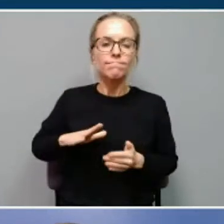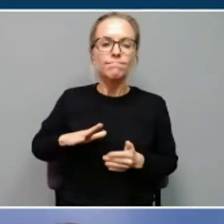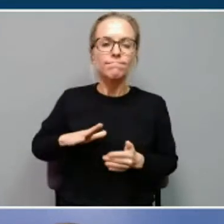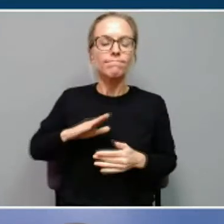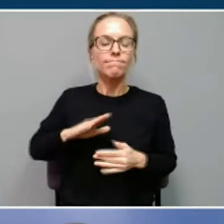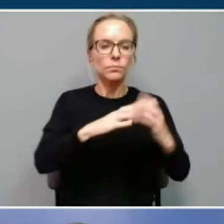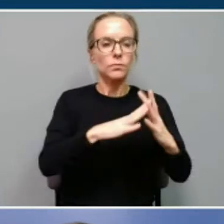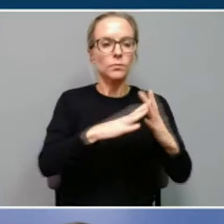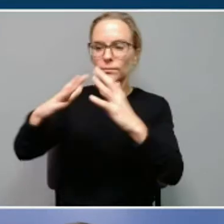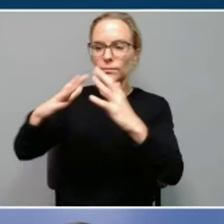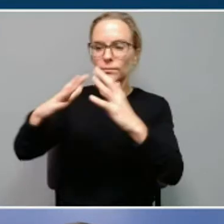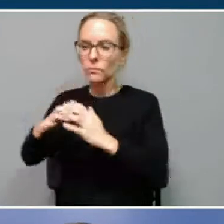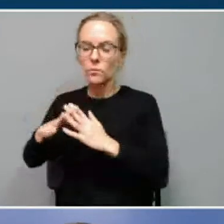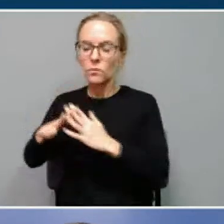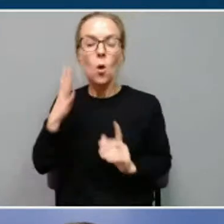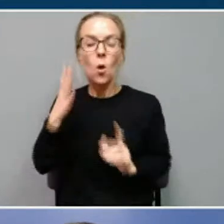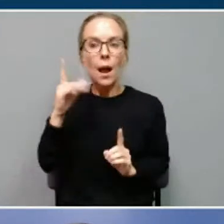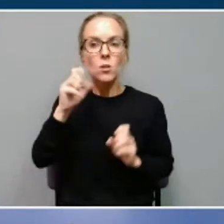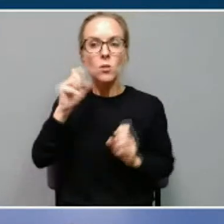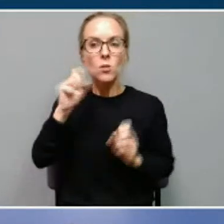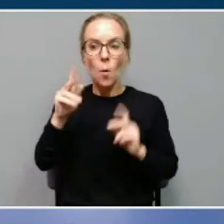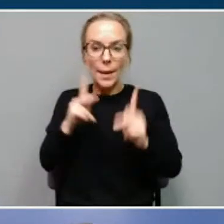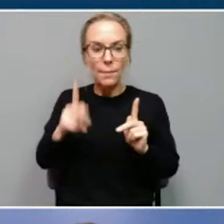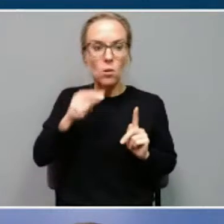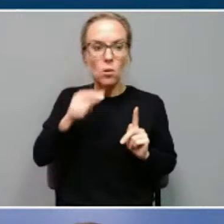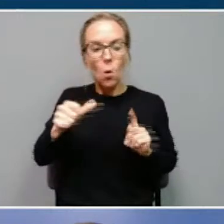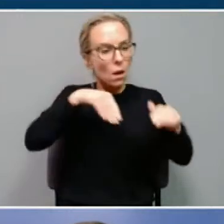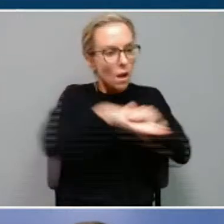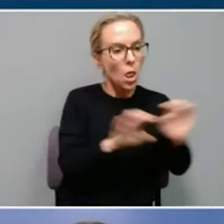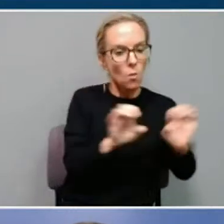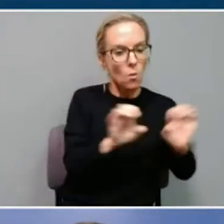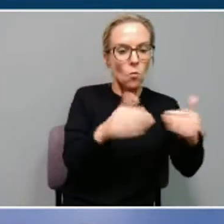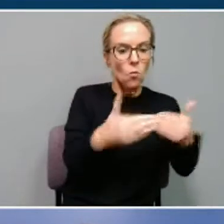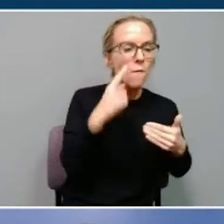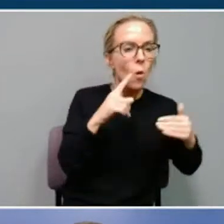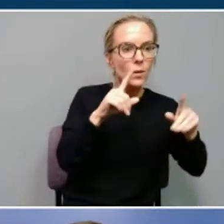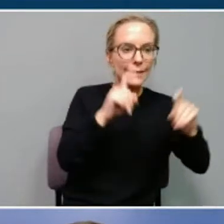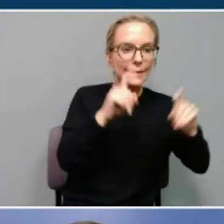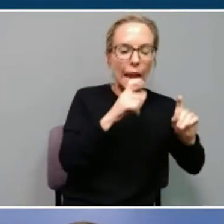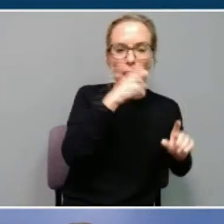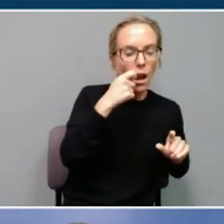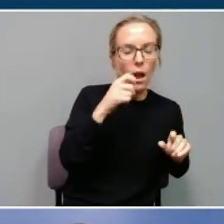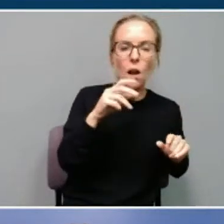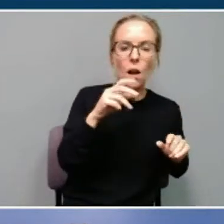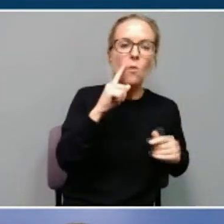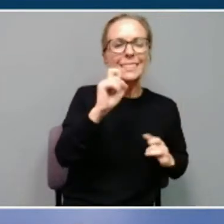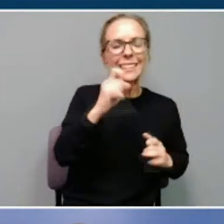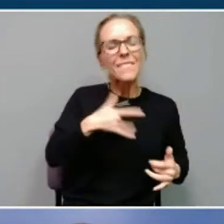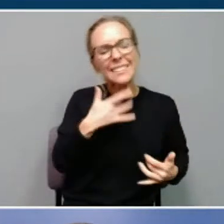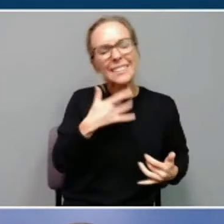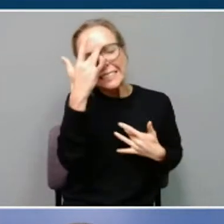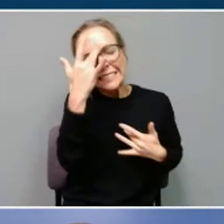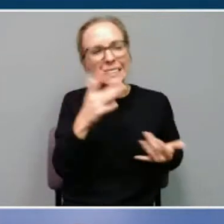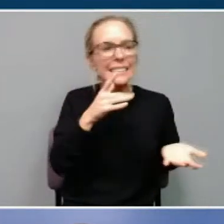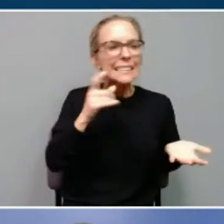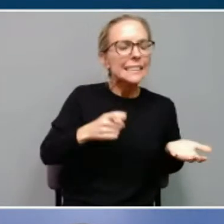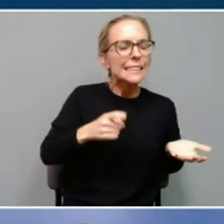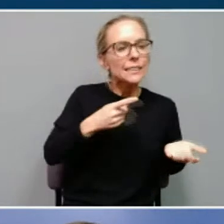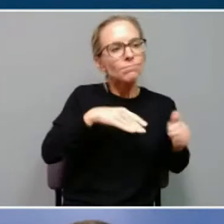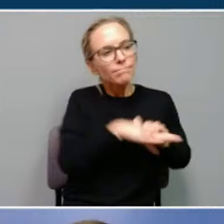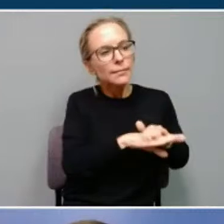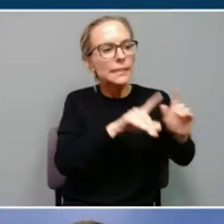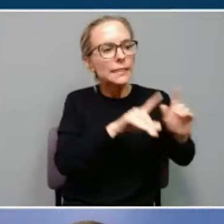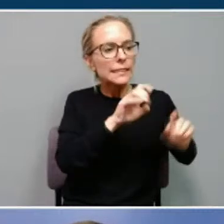push people away from the emergency room. Whether they're there because they're symptomatic and need the test first, or whether they're there because their kid's